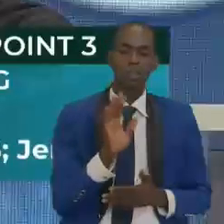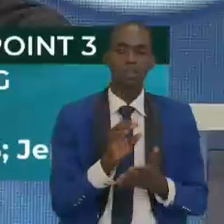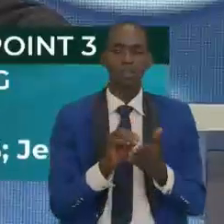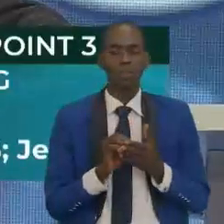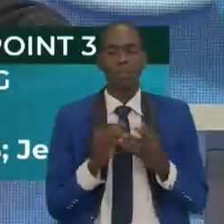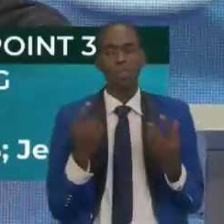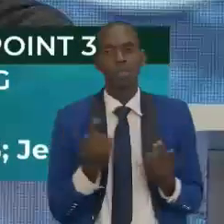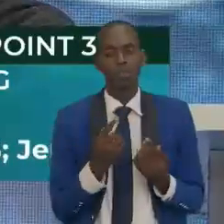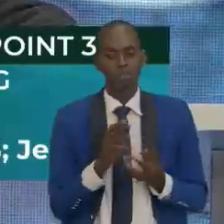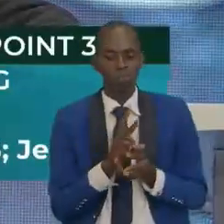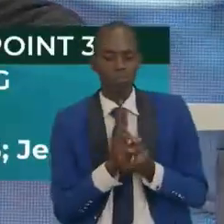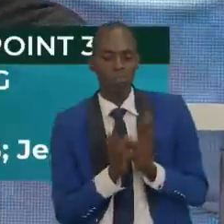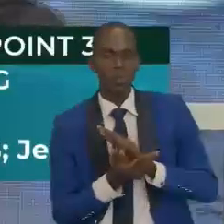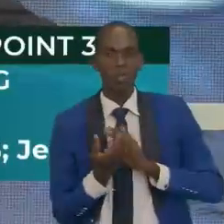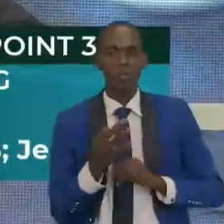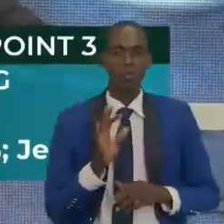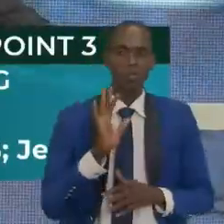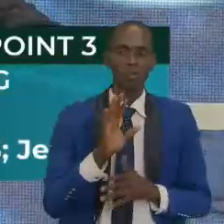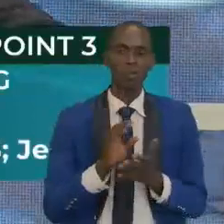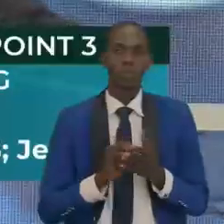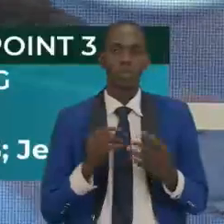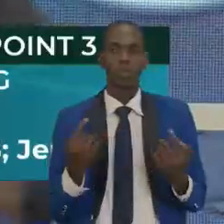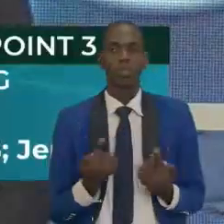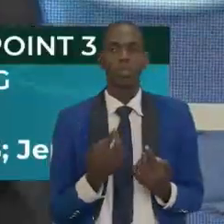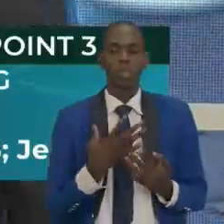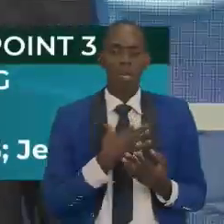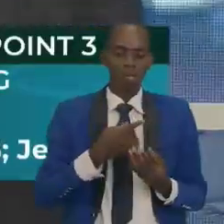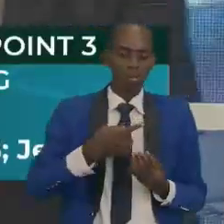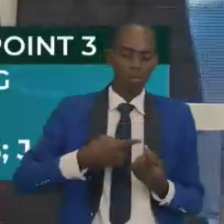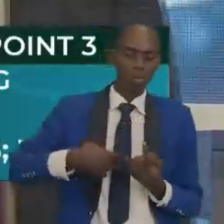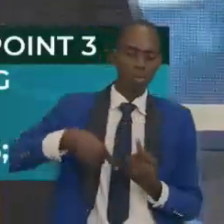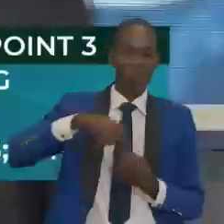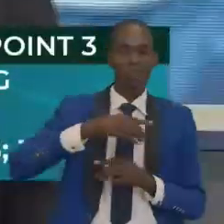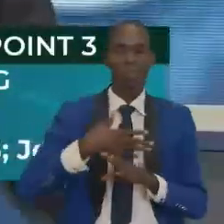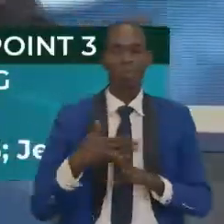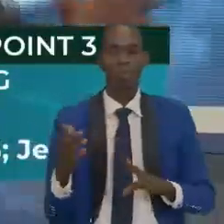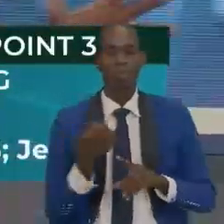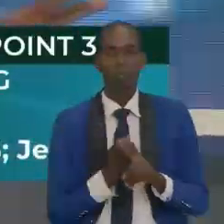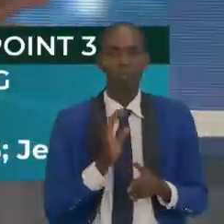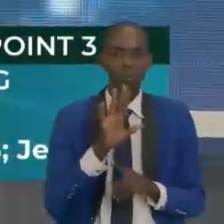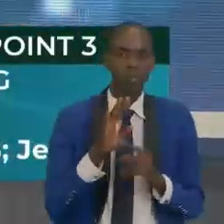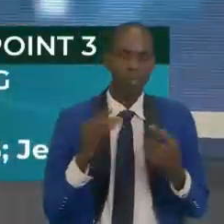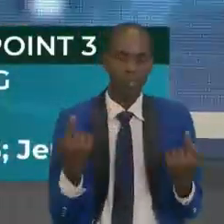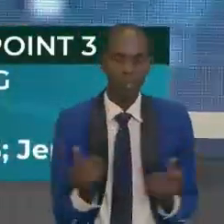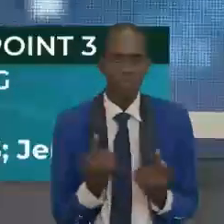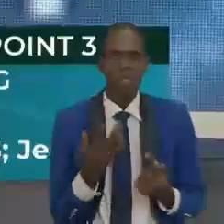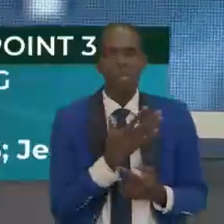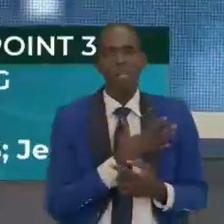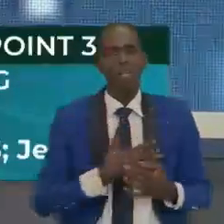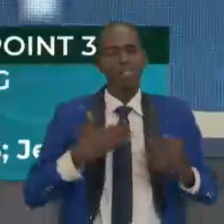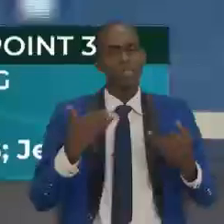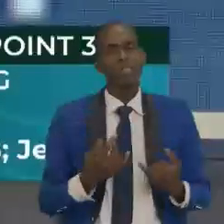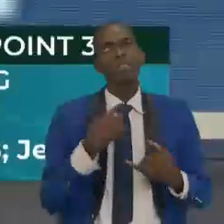of his sin. He turned away from his sin. And he said, I want